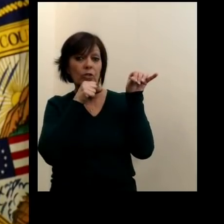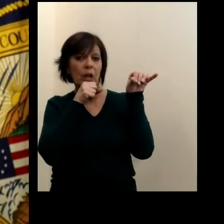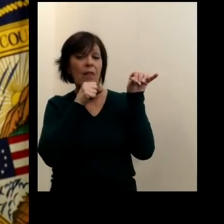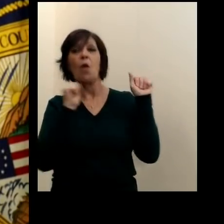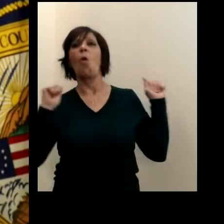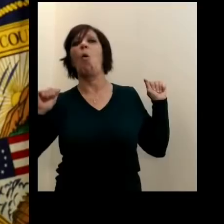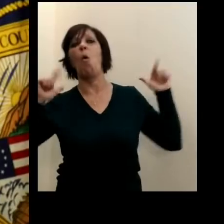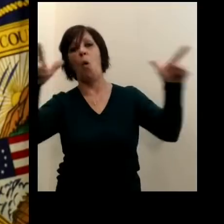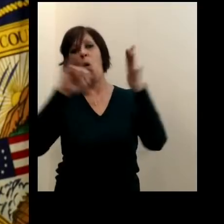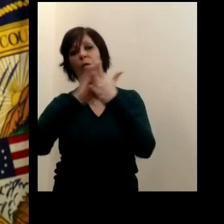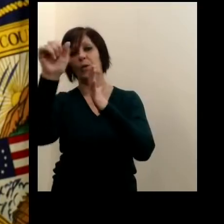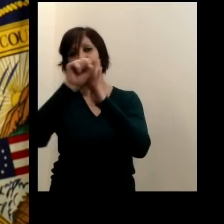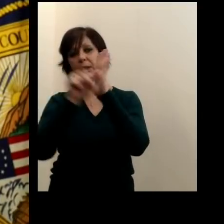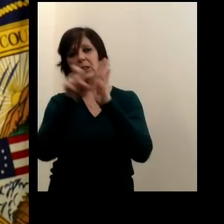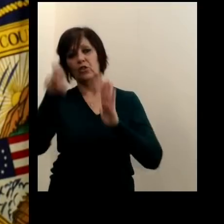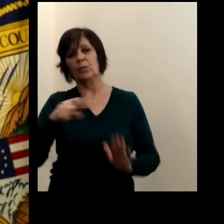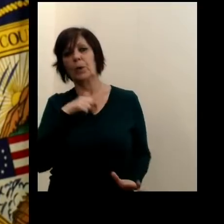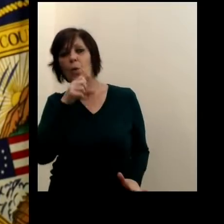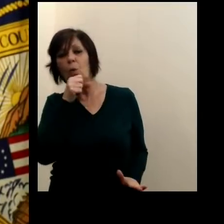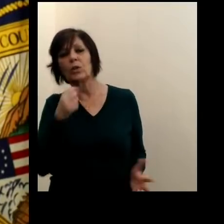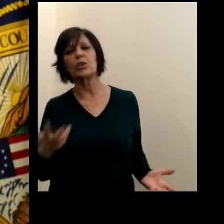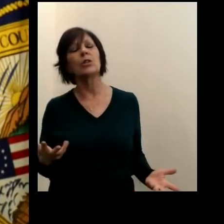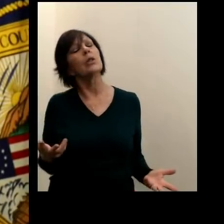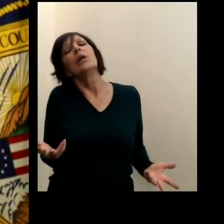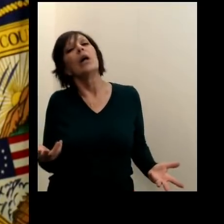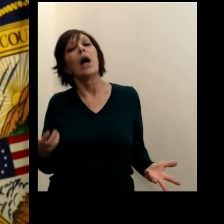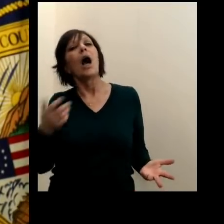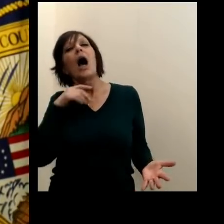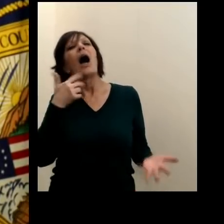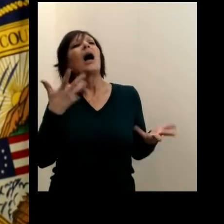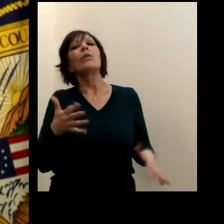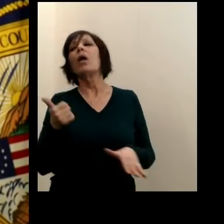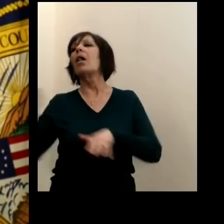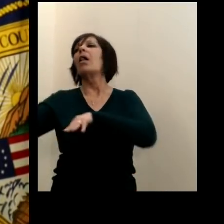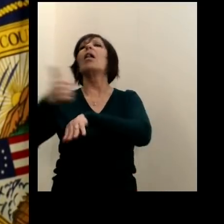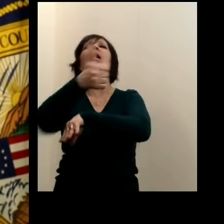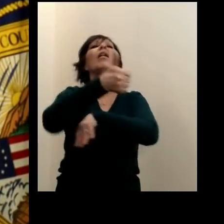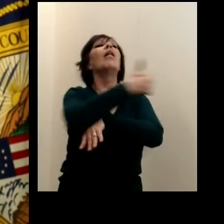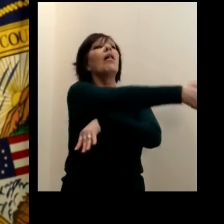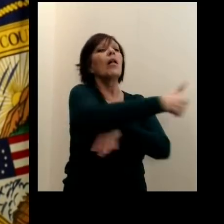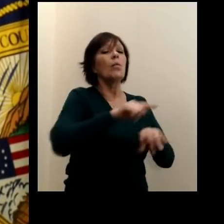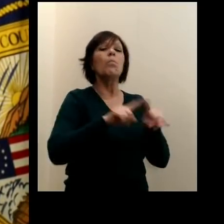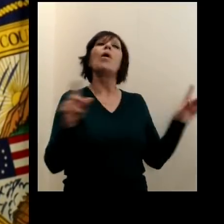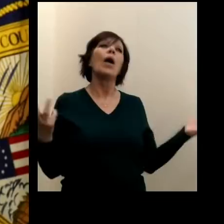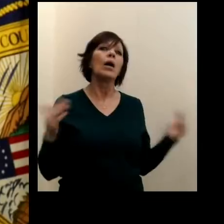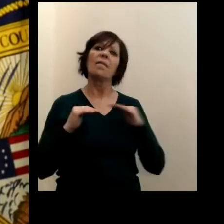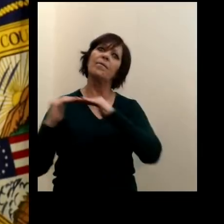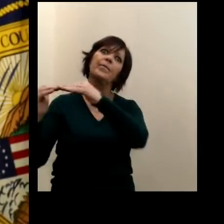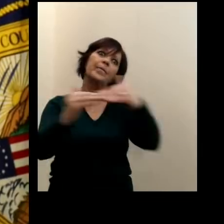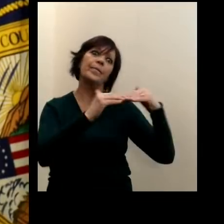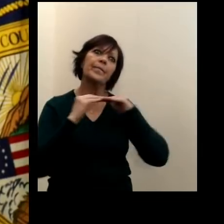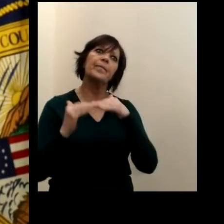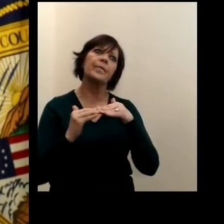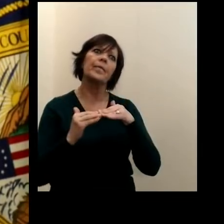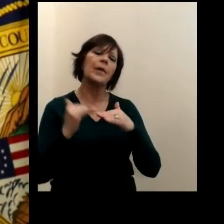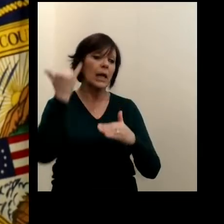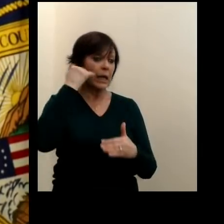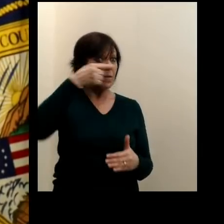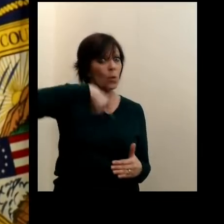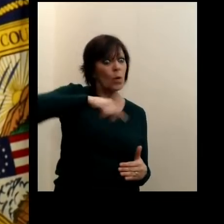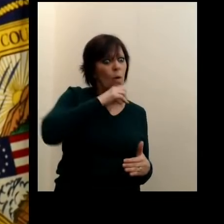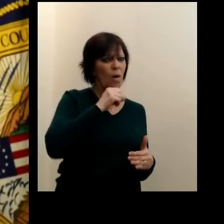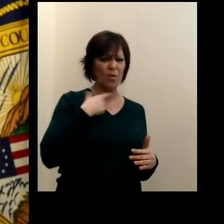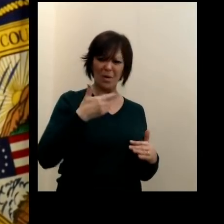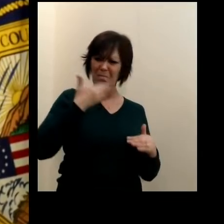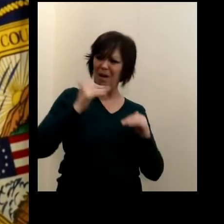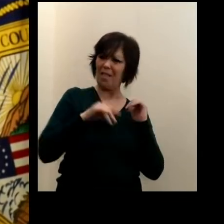New York should be in the orange. And I'm not trying to throw other areas in upstate under the bus, but I'm saying if we're in the orange and we're doing better